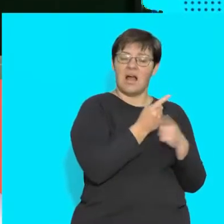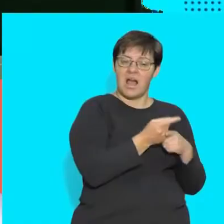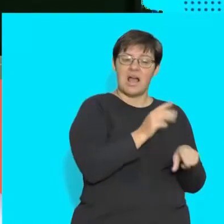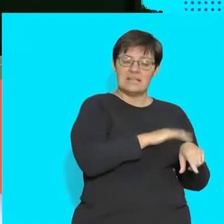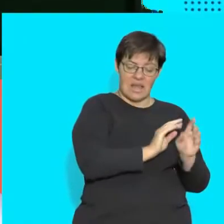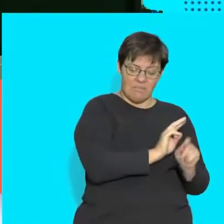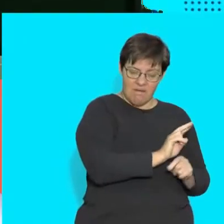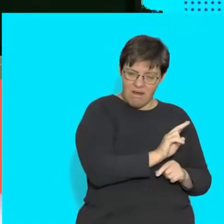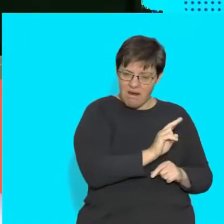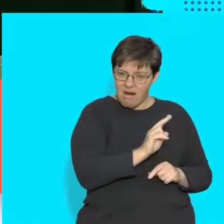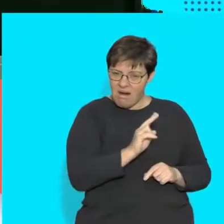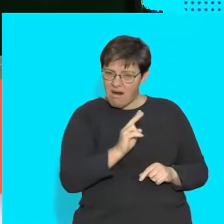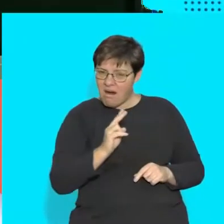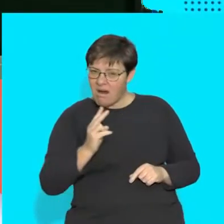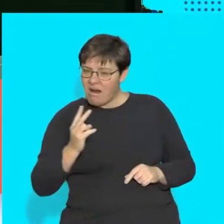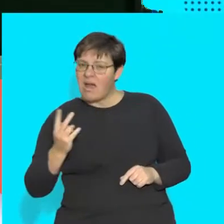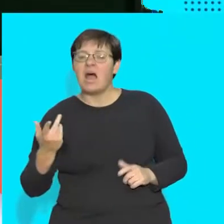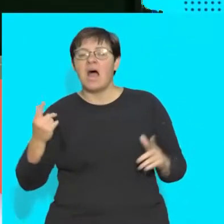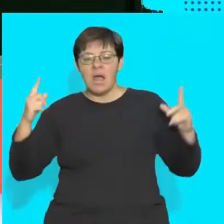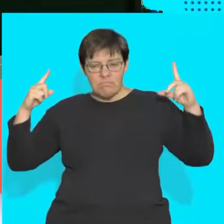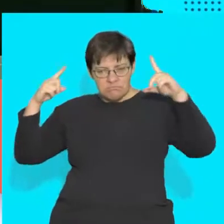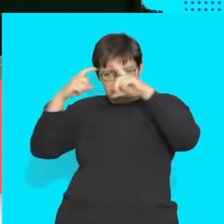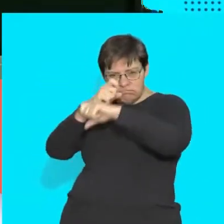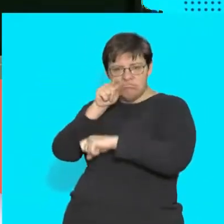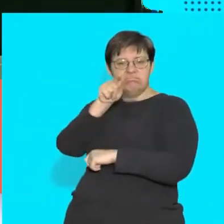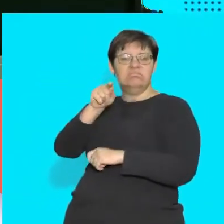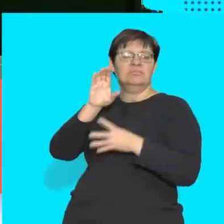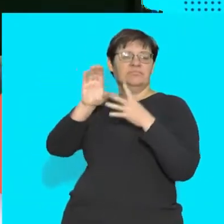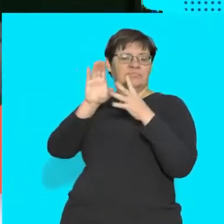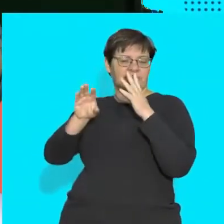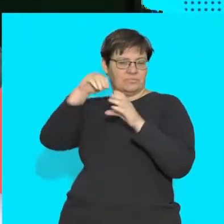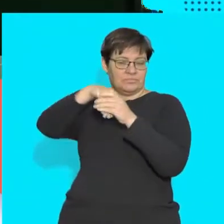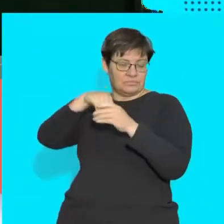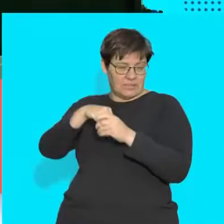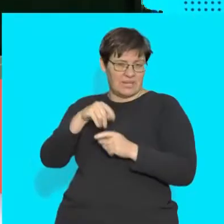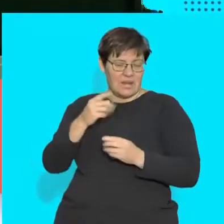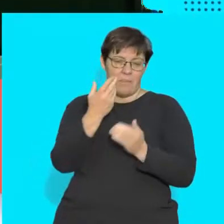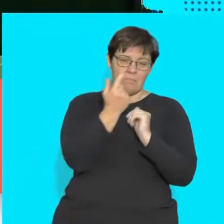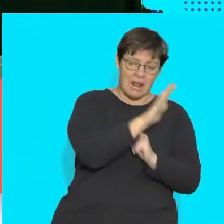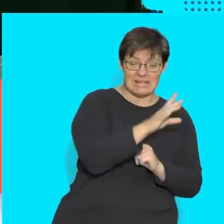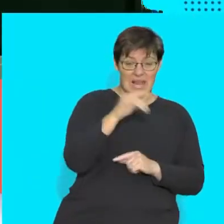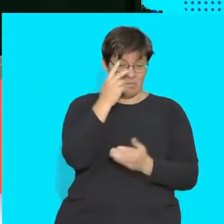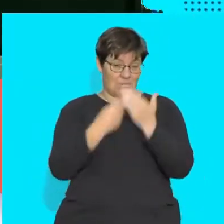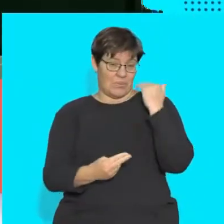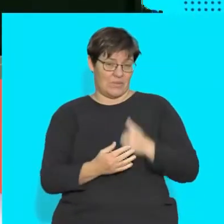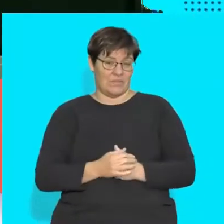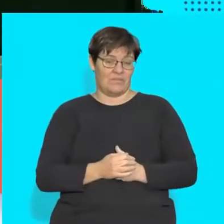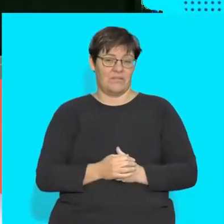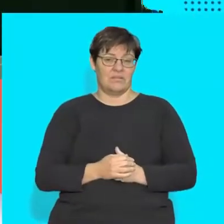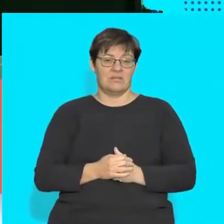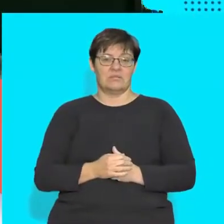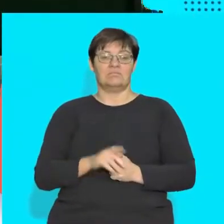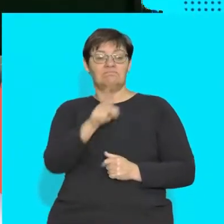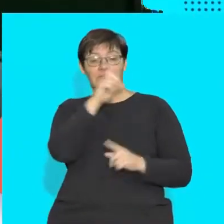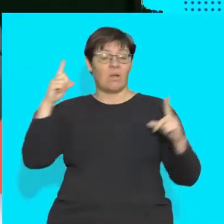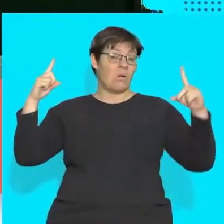as time went by, we saw more complex characteristics in organisms, both plants and animals. Now, with